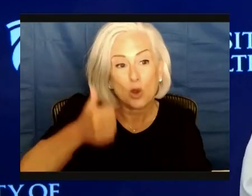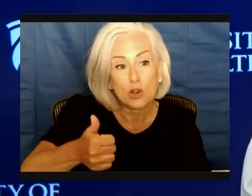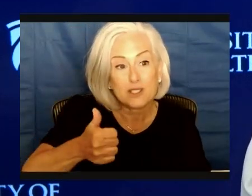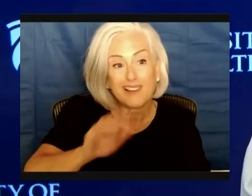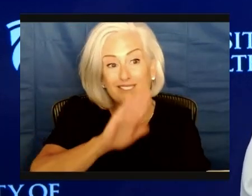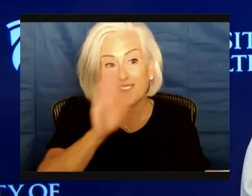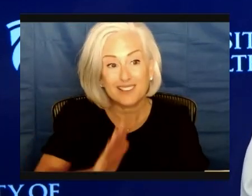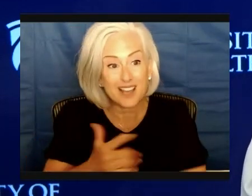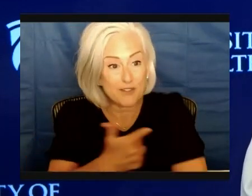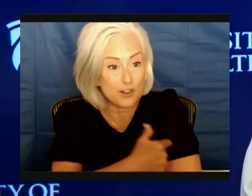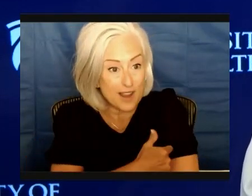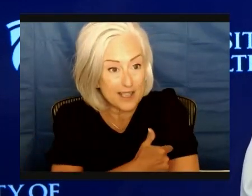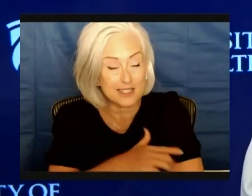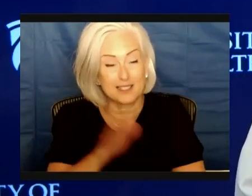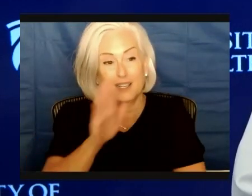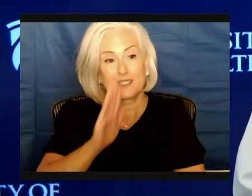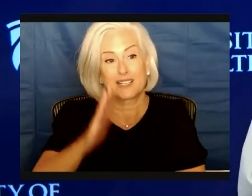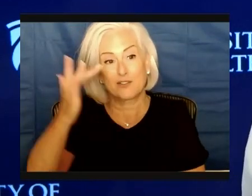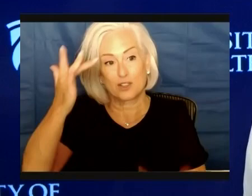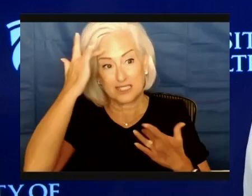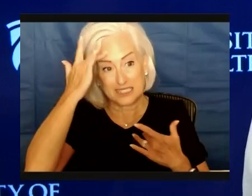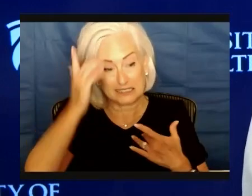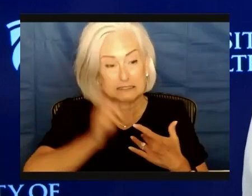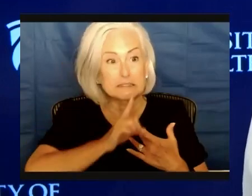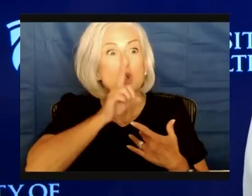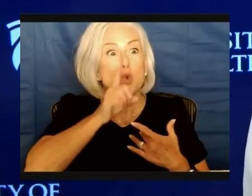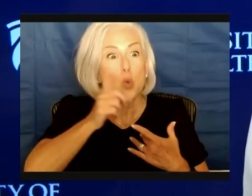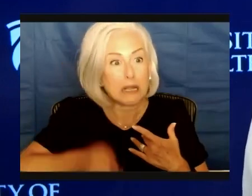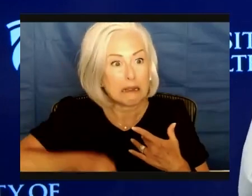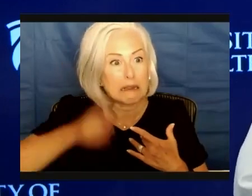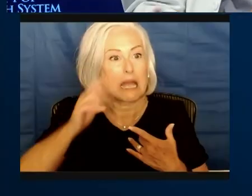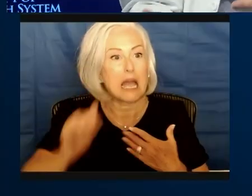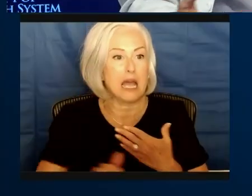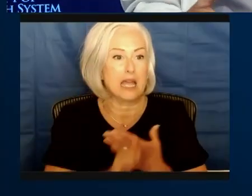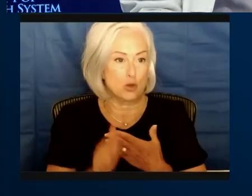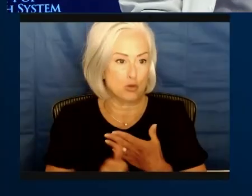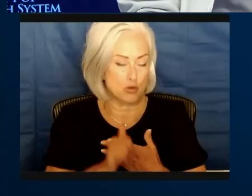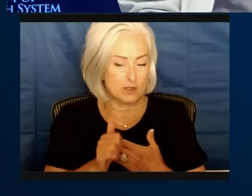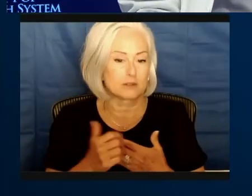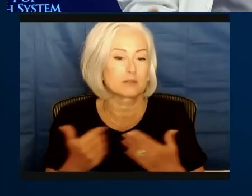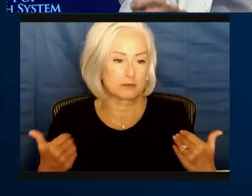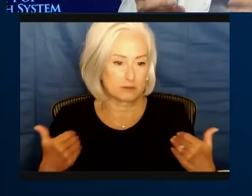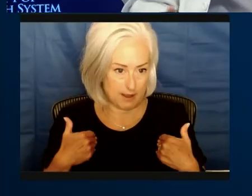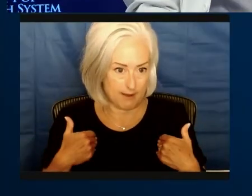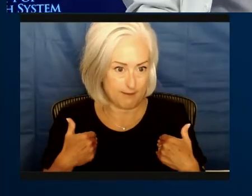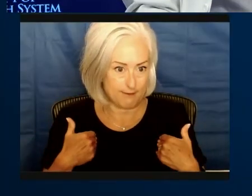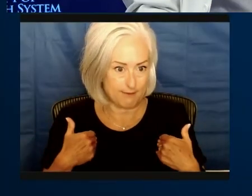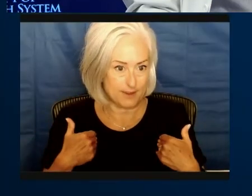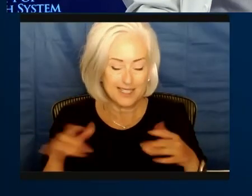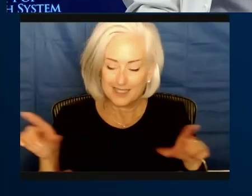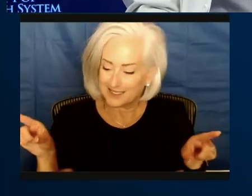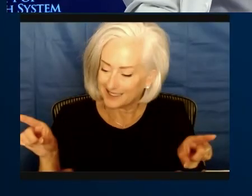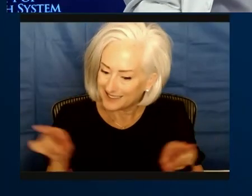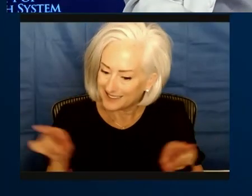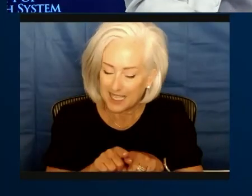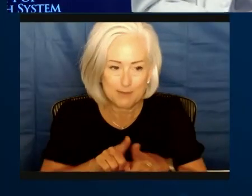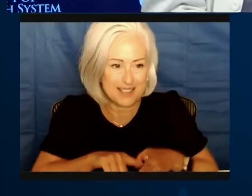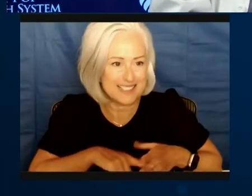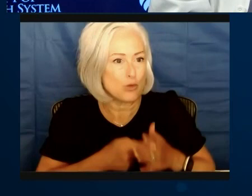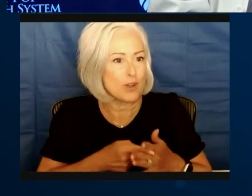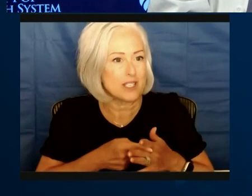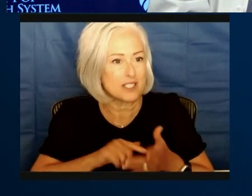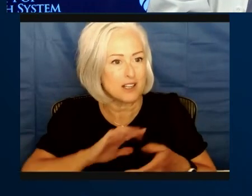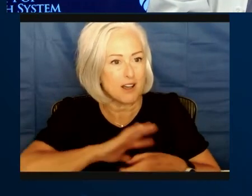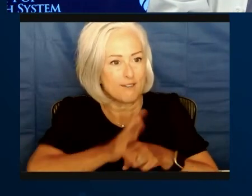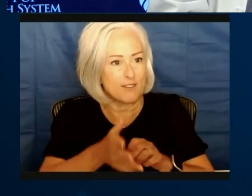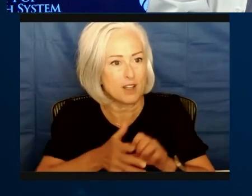you have a really high risk of having, just as you would have had the original part of the pandemic, which I think just says that the current BA.5 is really not